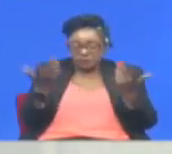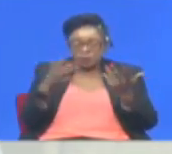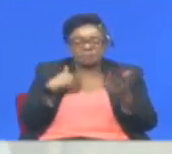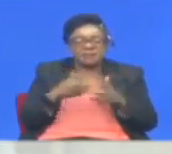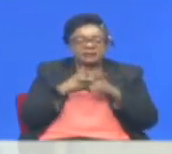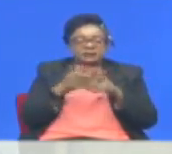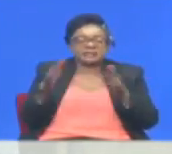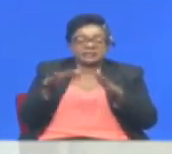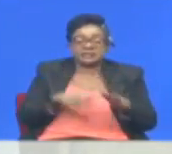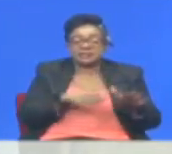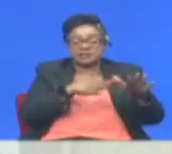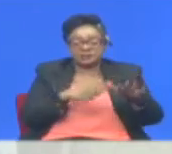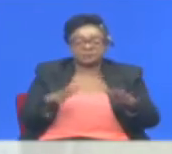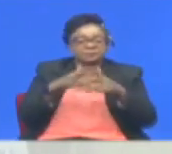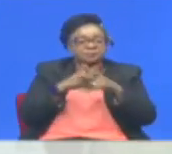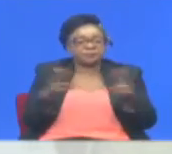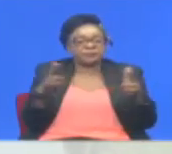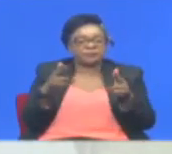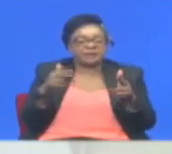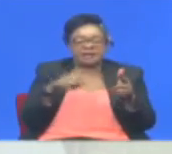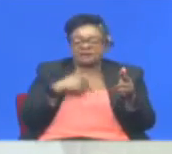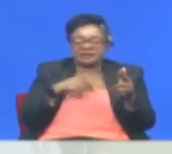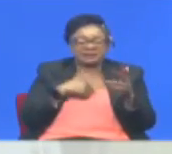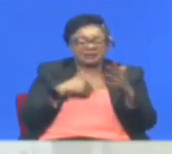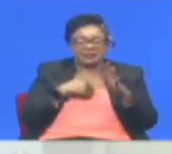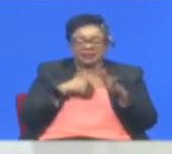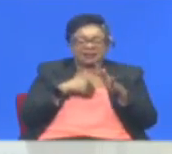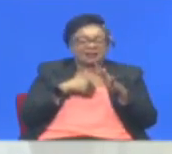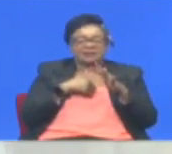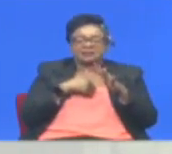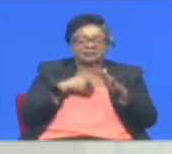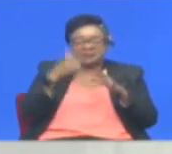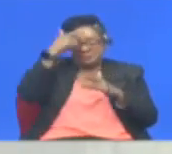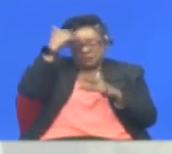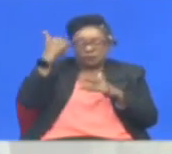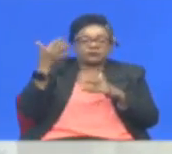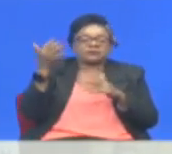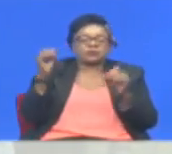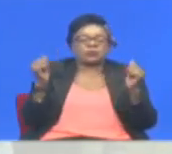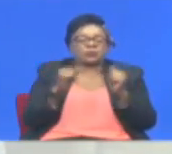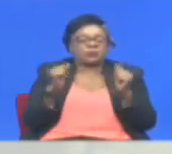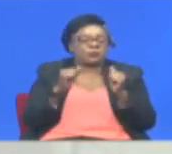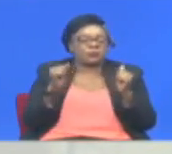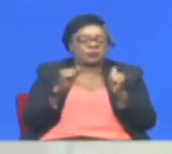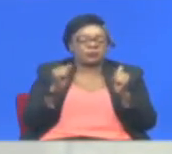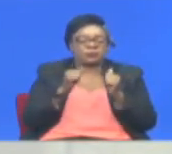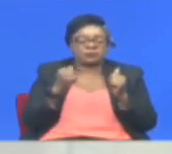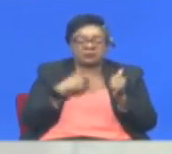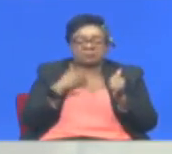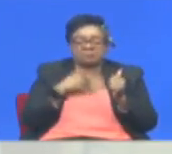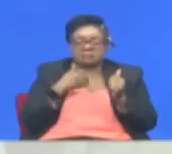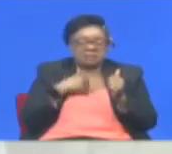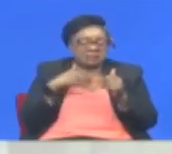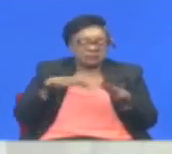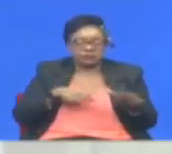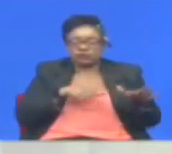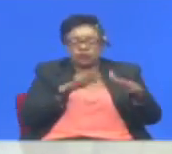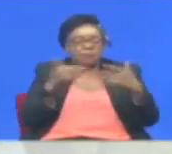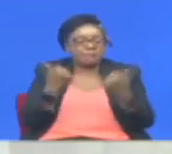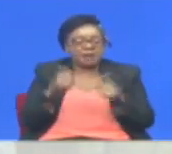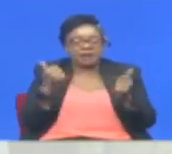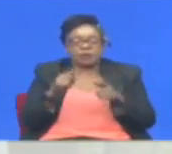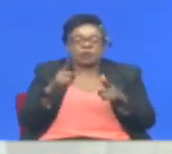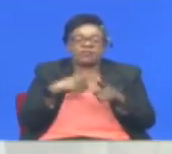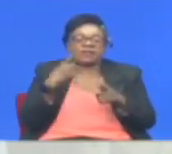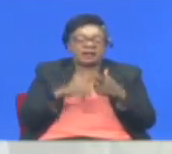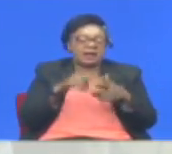at the beginning I don't really fell in love with skiing because it was so cold and I never saw snow before. But then I get used